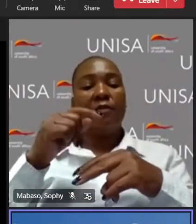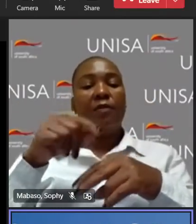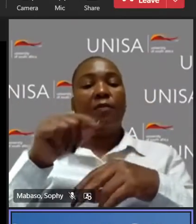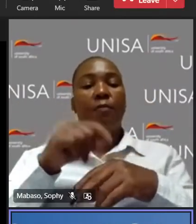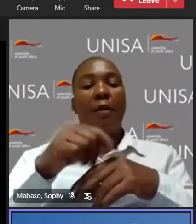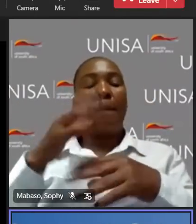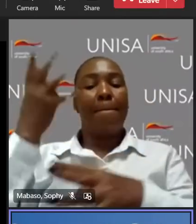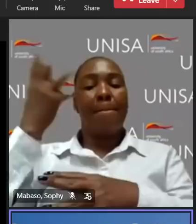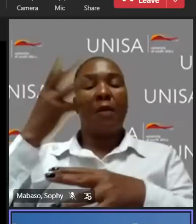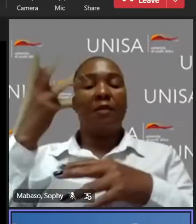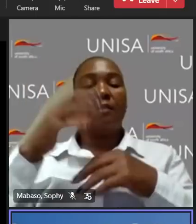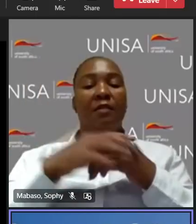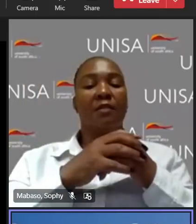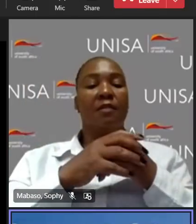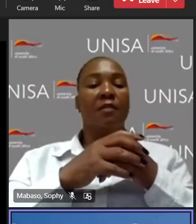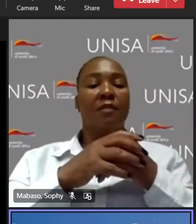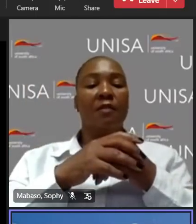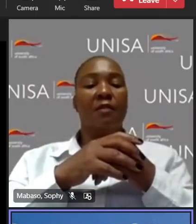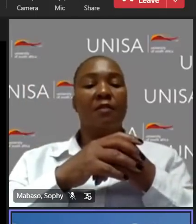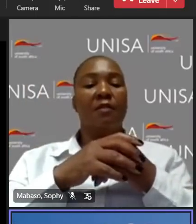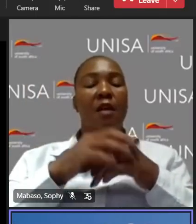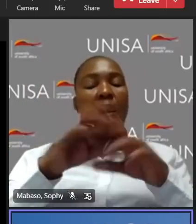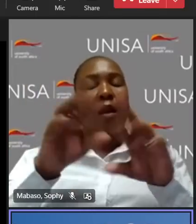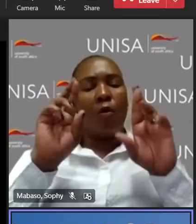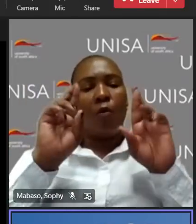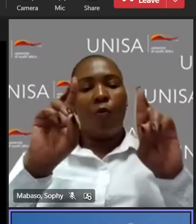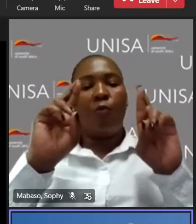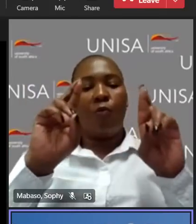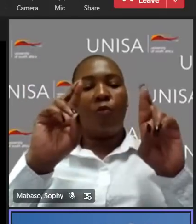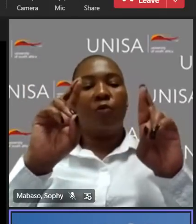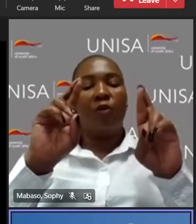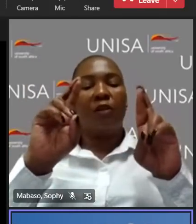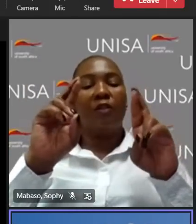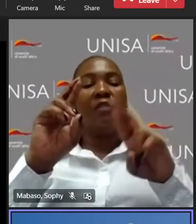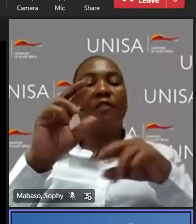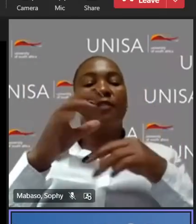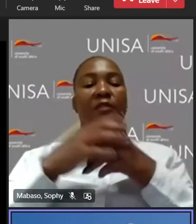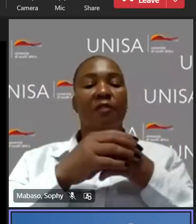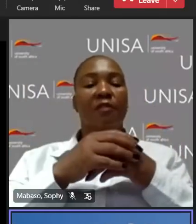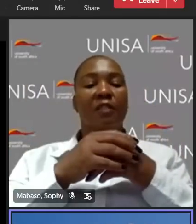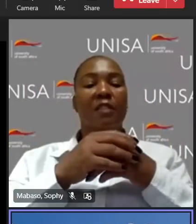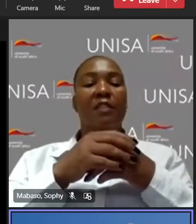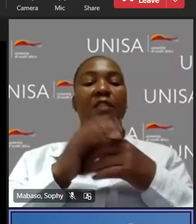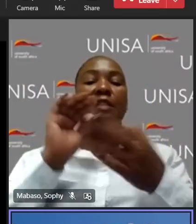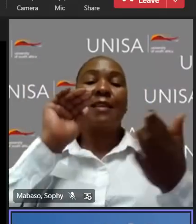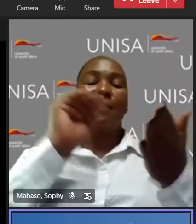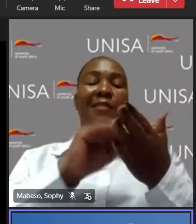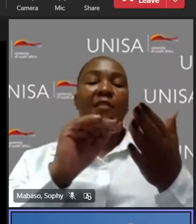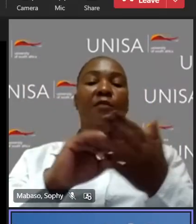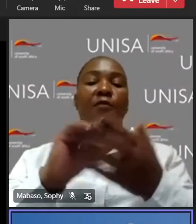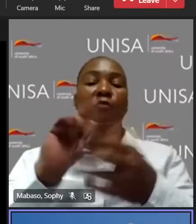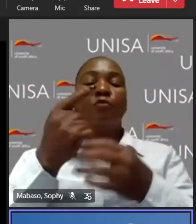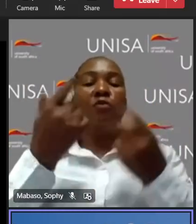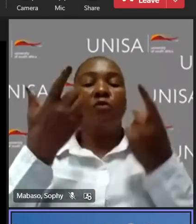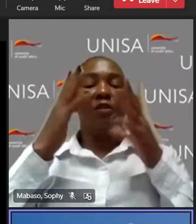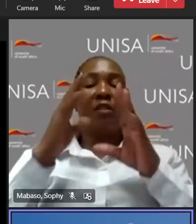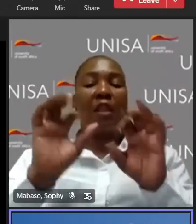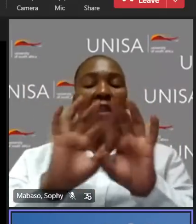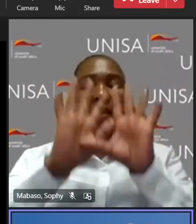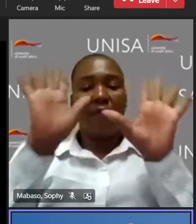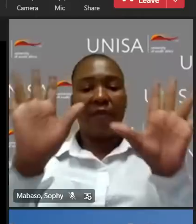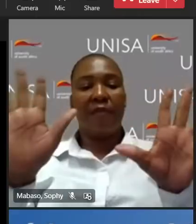my presentation, and I hope it has reached the students, and then it has clarified as well.